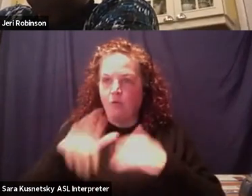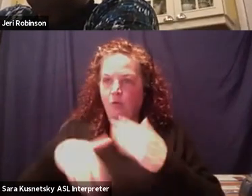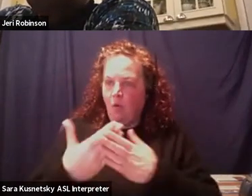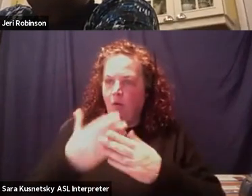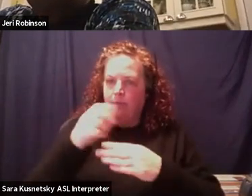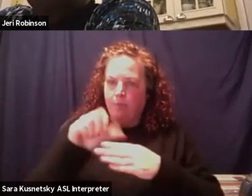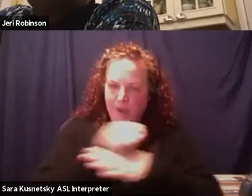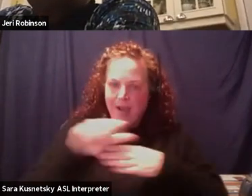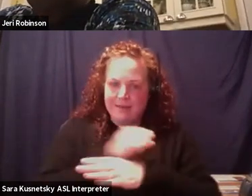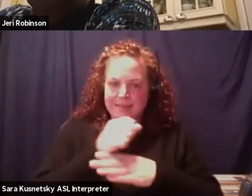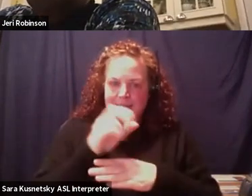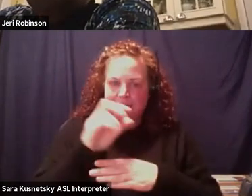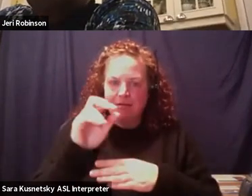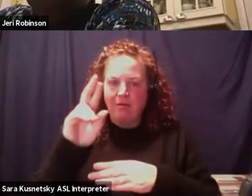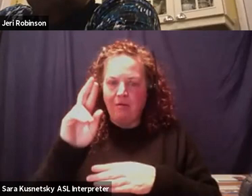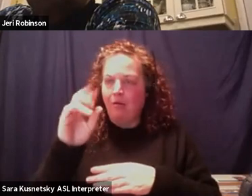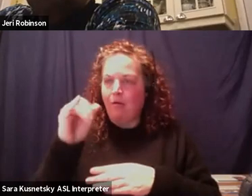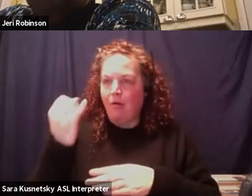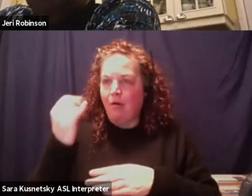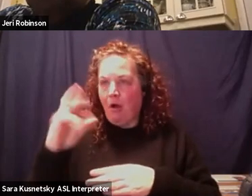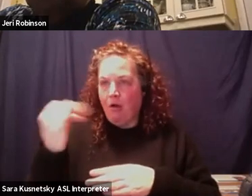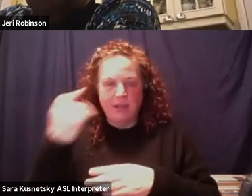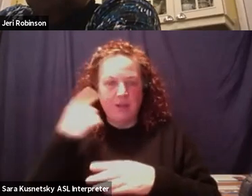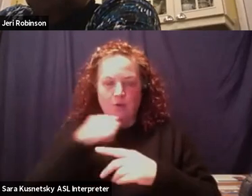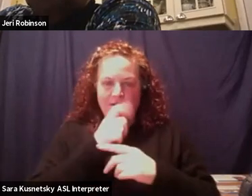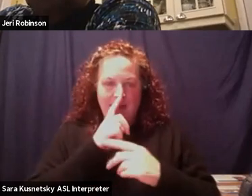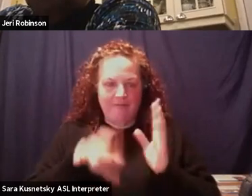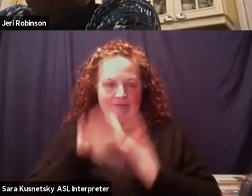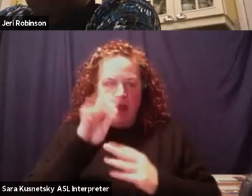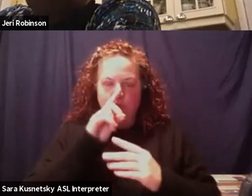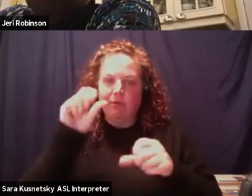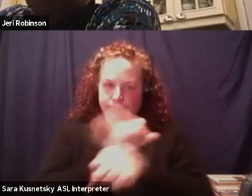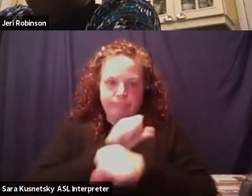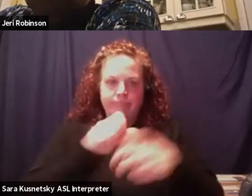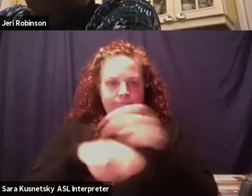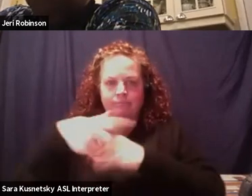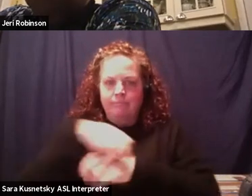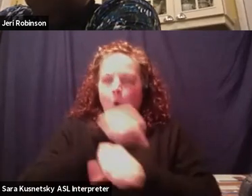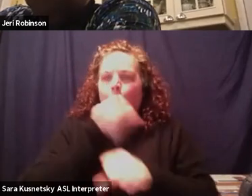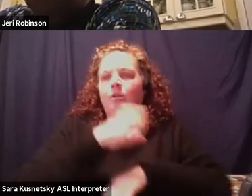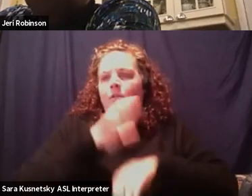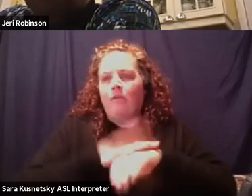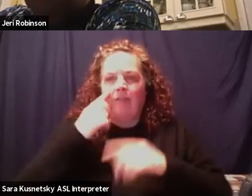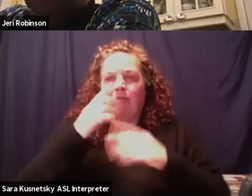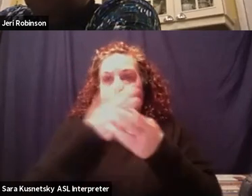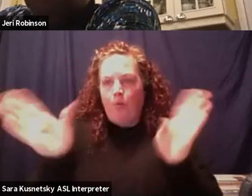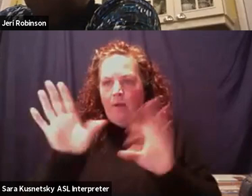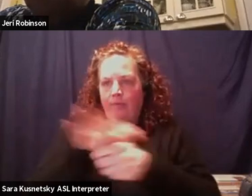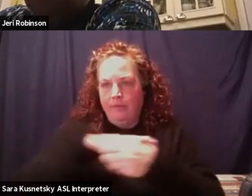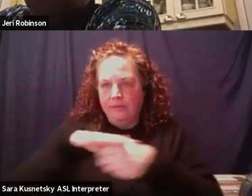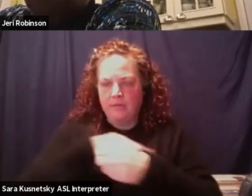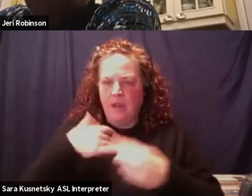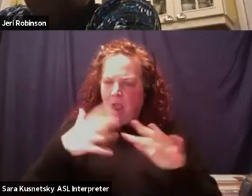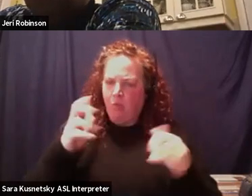you would not find evidence of deep implementation of RGA practices across the district. I want to challenge us to do better than